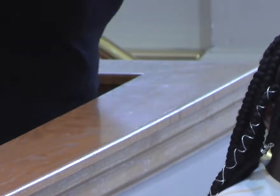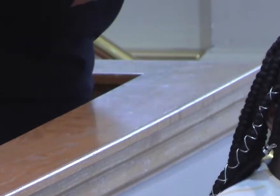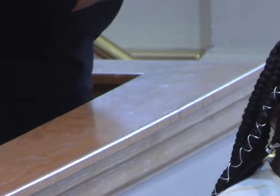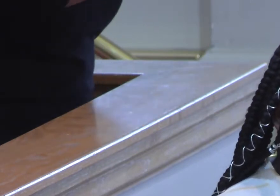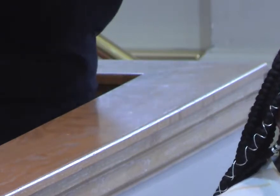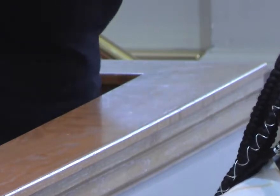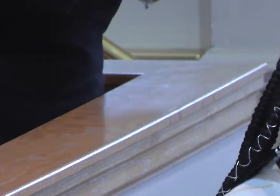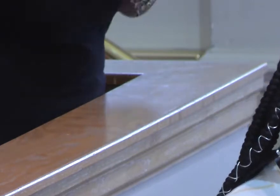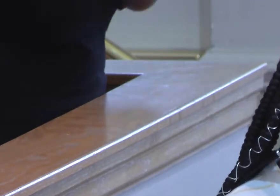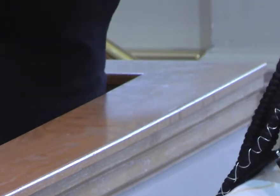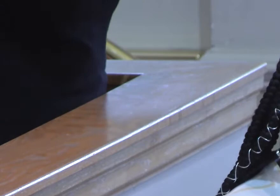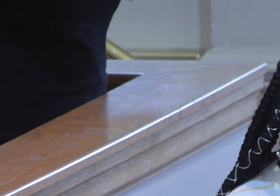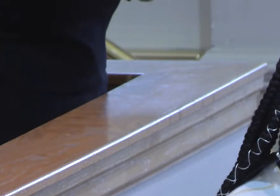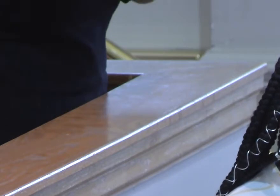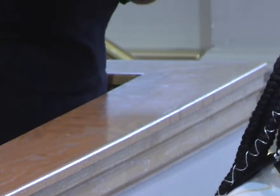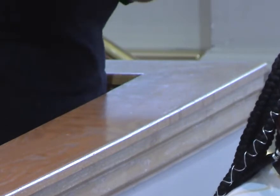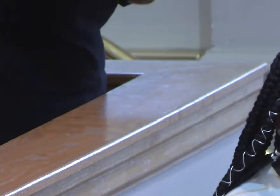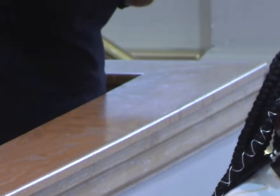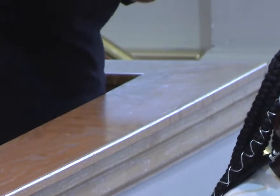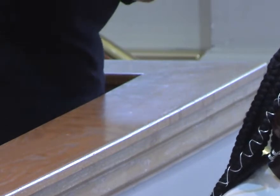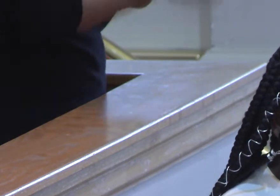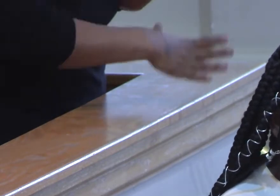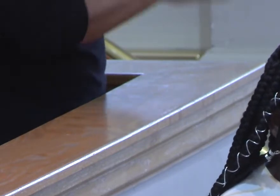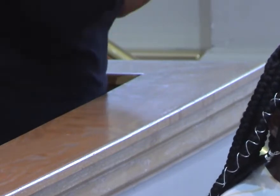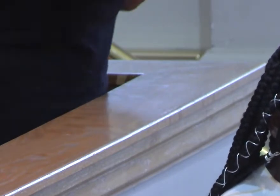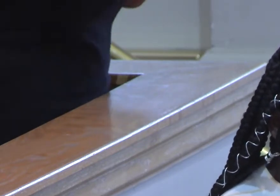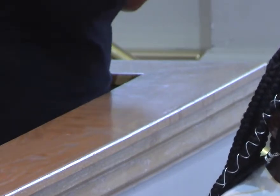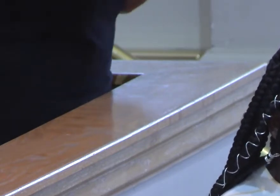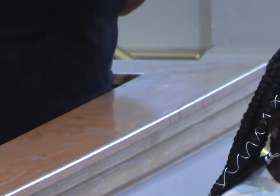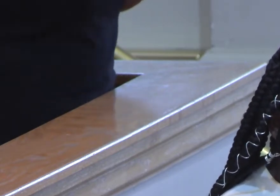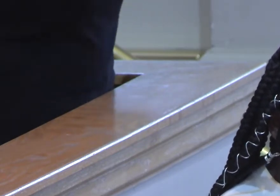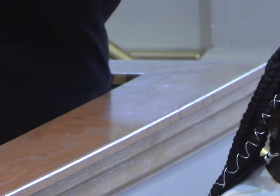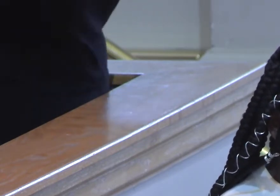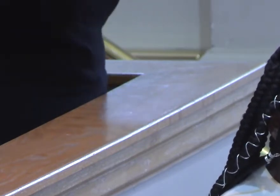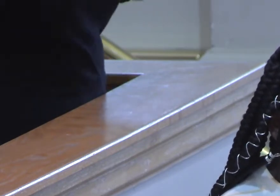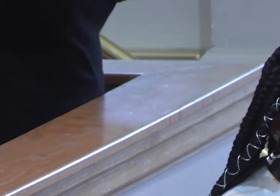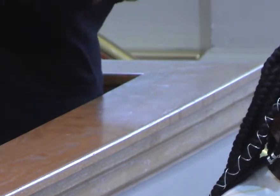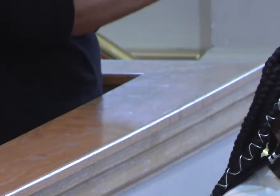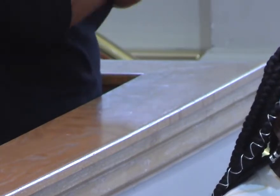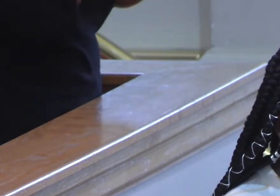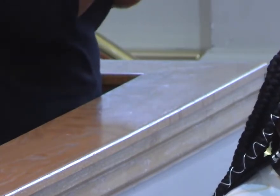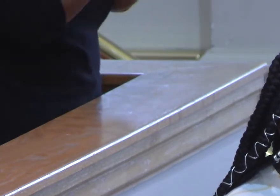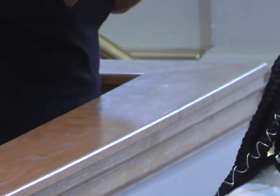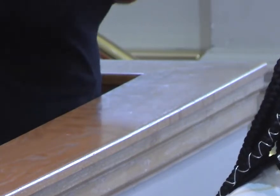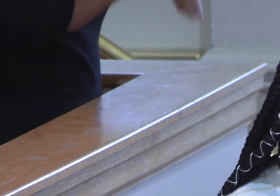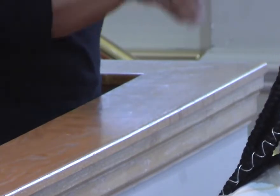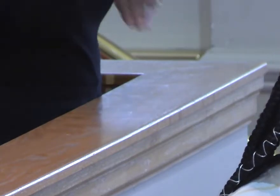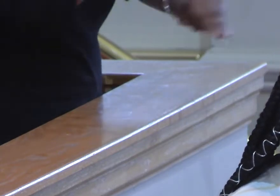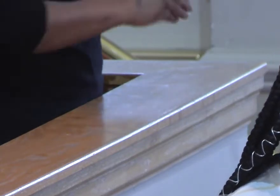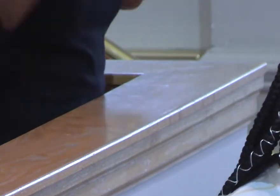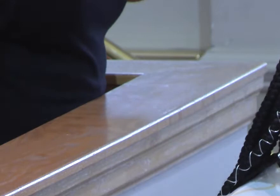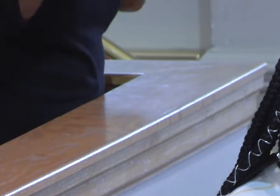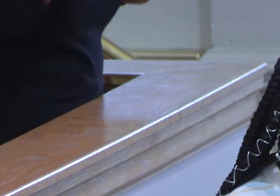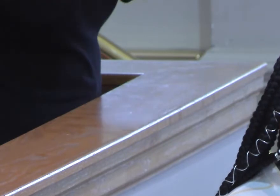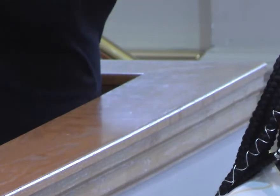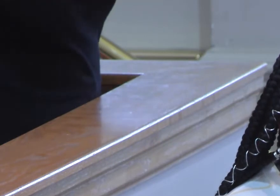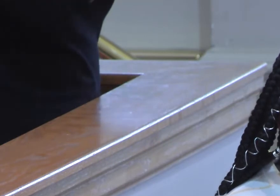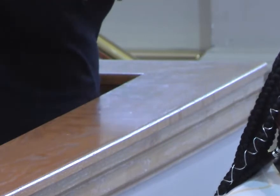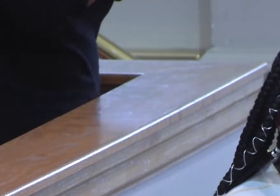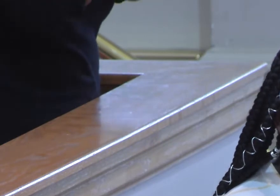Flint. Mari partnered with an organization called Pack Your Back, which is working for the benefit